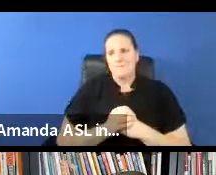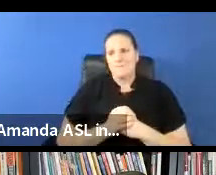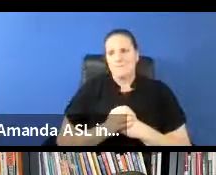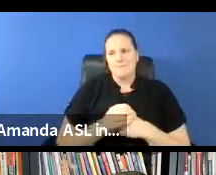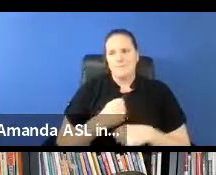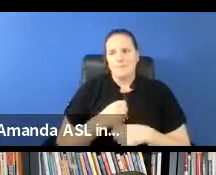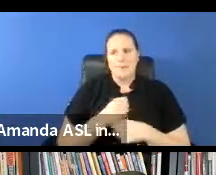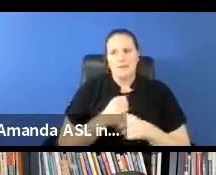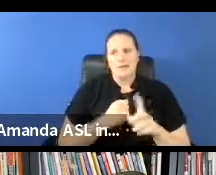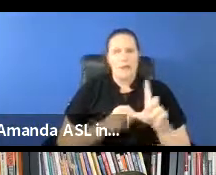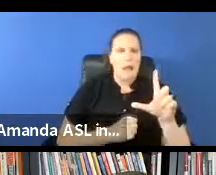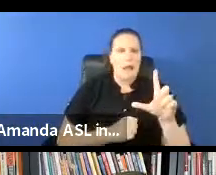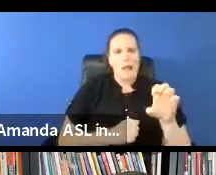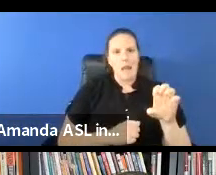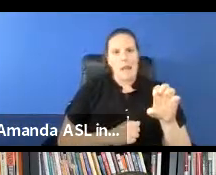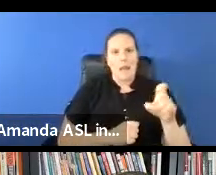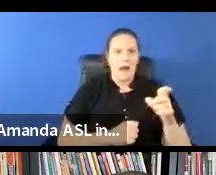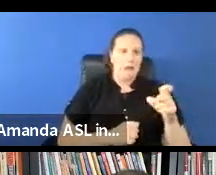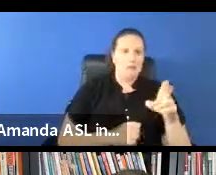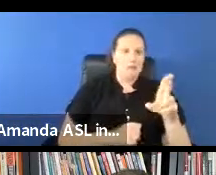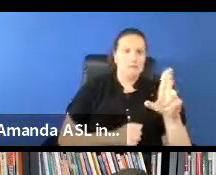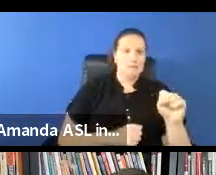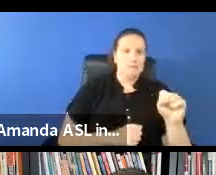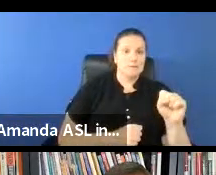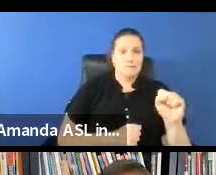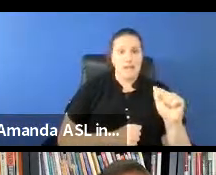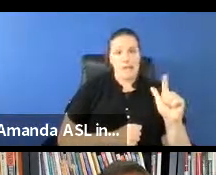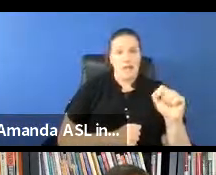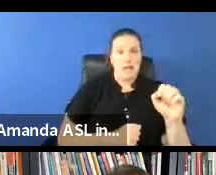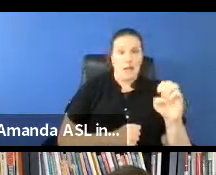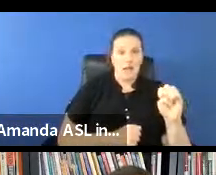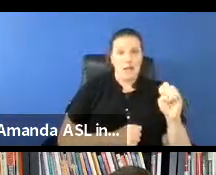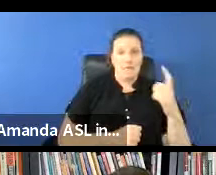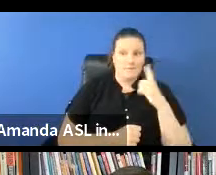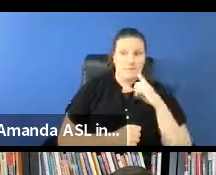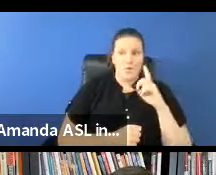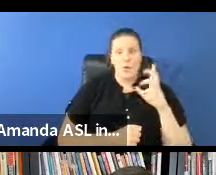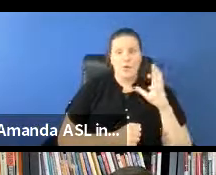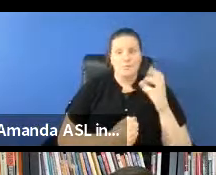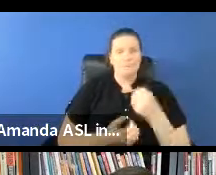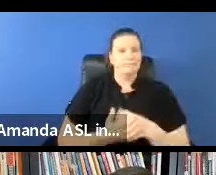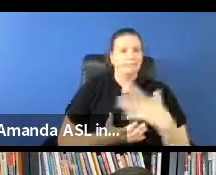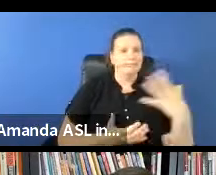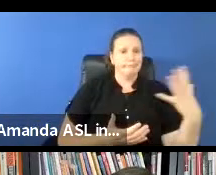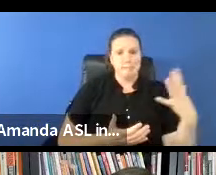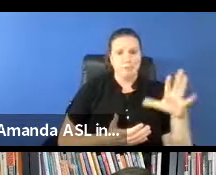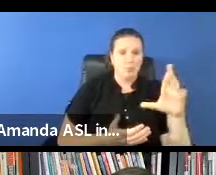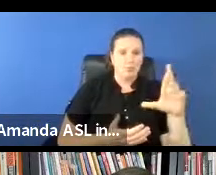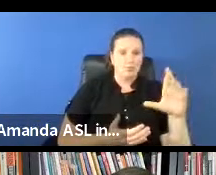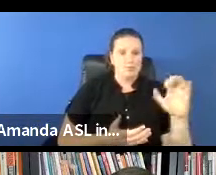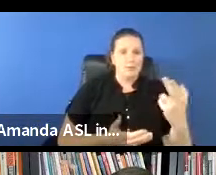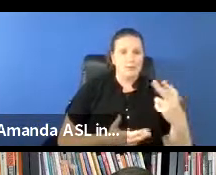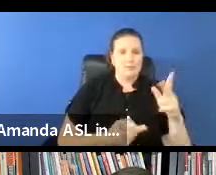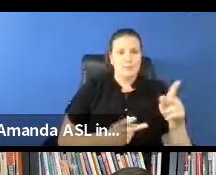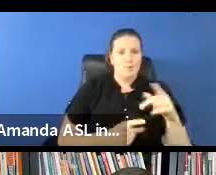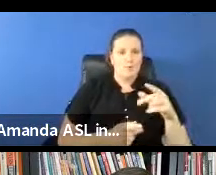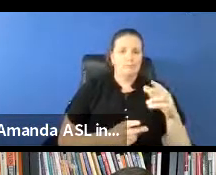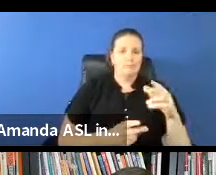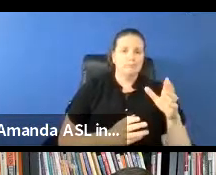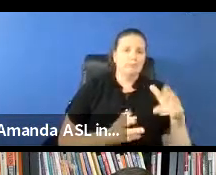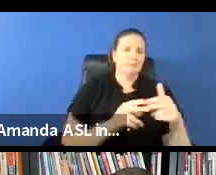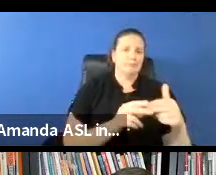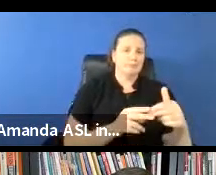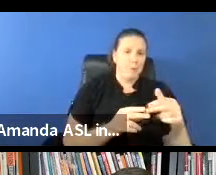creating Lexus lanes for the uber rich who can afford a Tesla